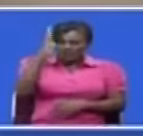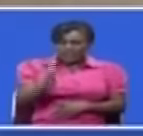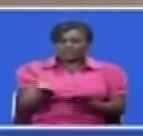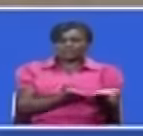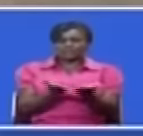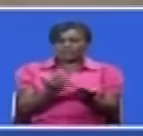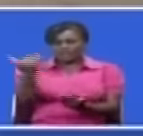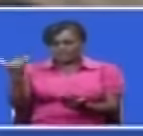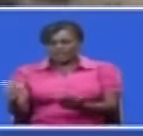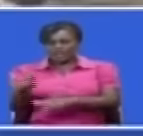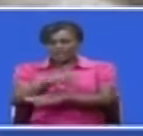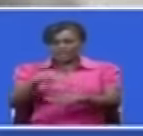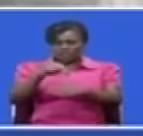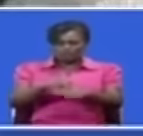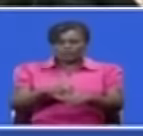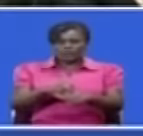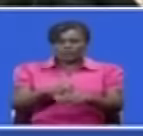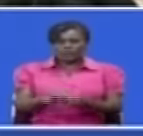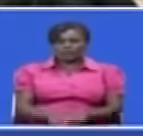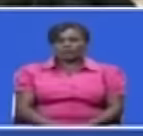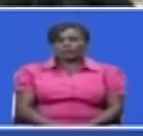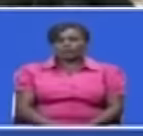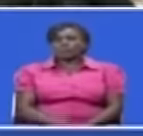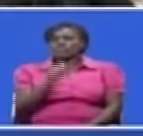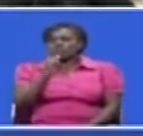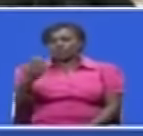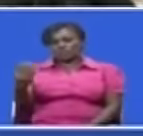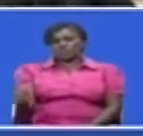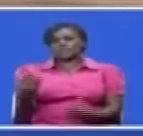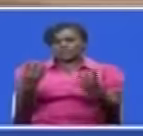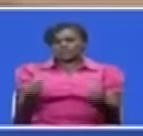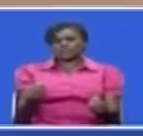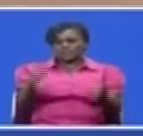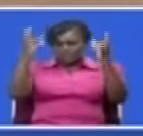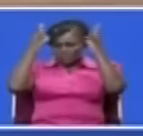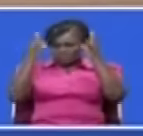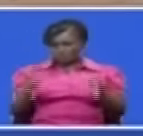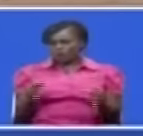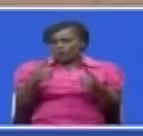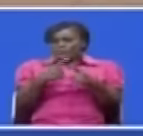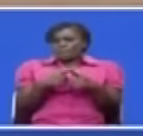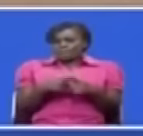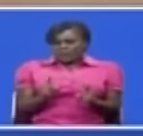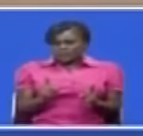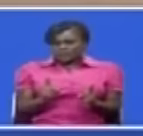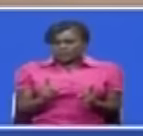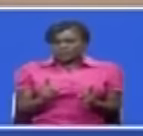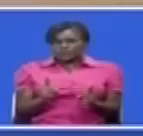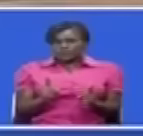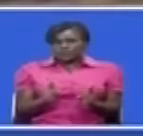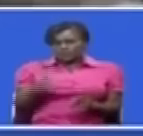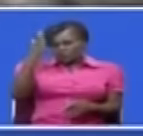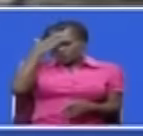your nation and people who cannot fend for themselves. Mm-hmm. It's not very easy. It's not a very easy decision to make. In fact, we really laud currently